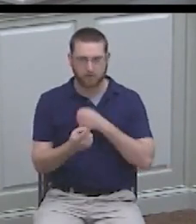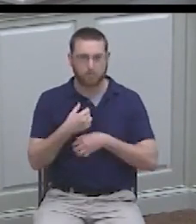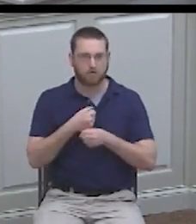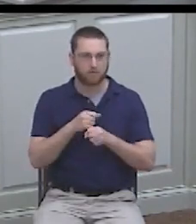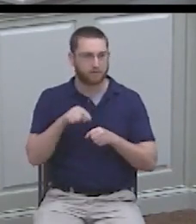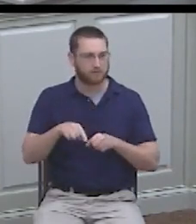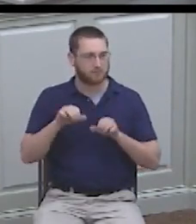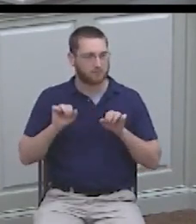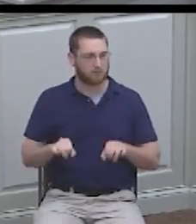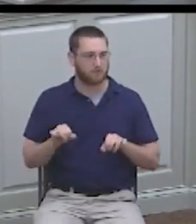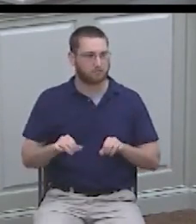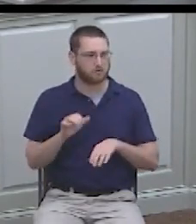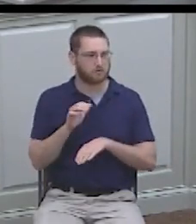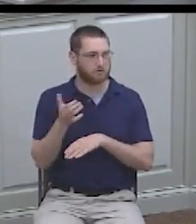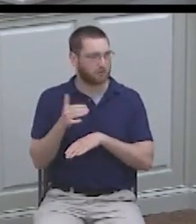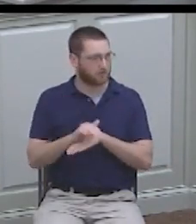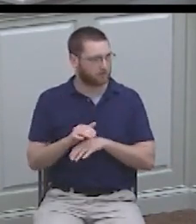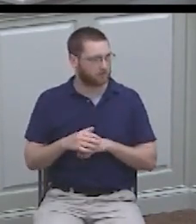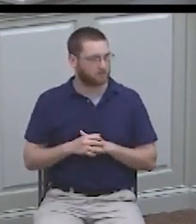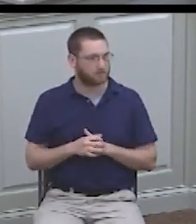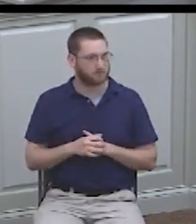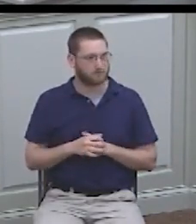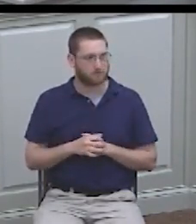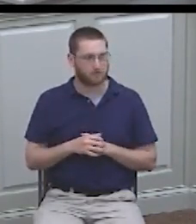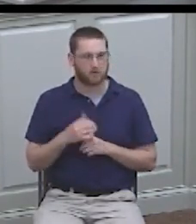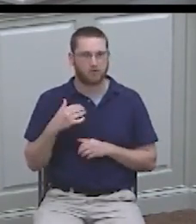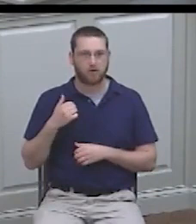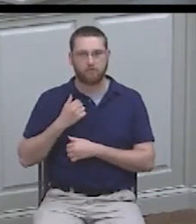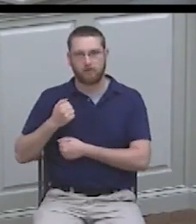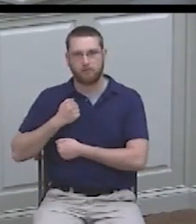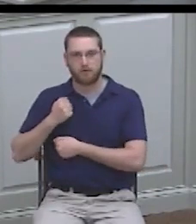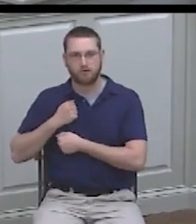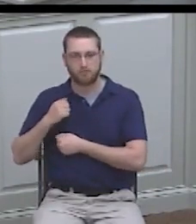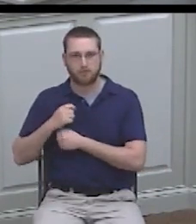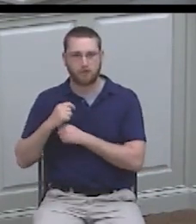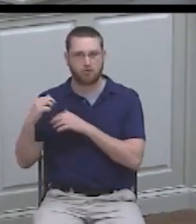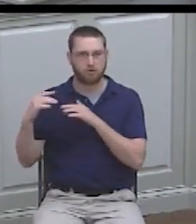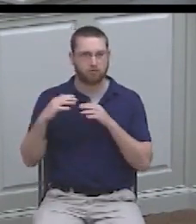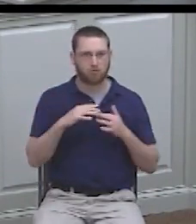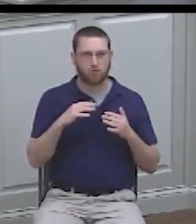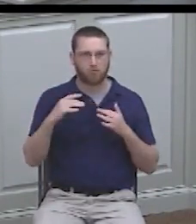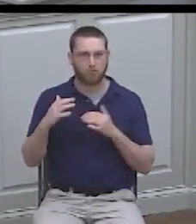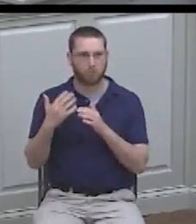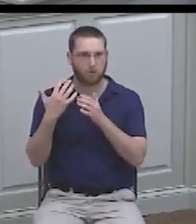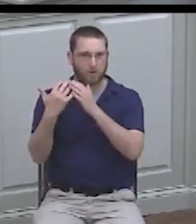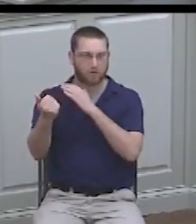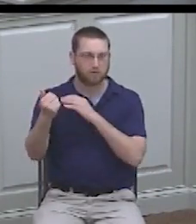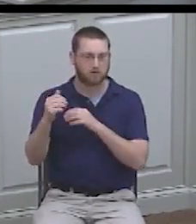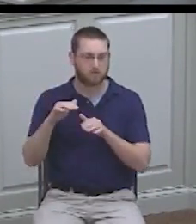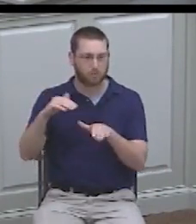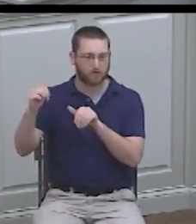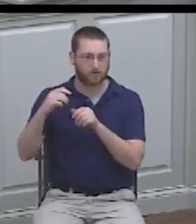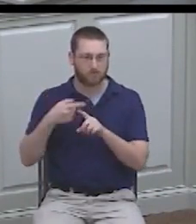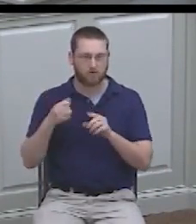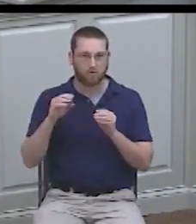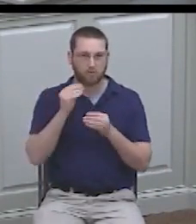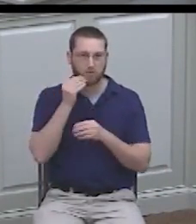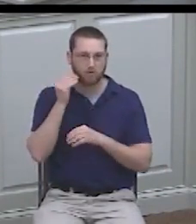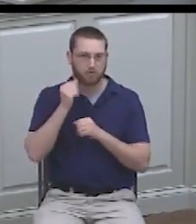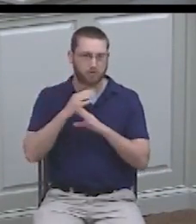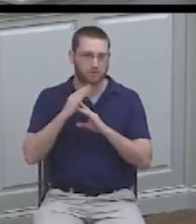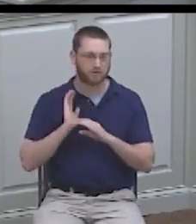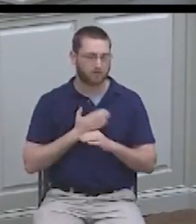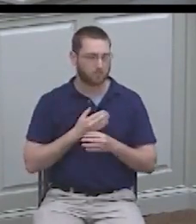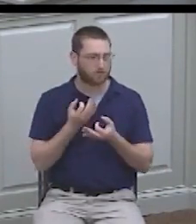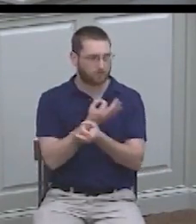possible. We have troops overseas and others who find themselves away from home protecting our freedoms. And tonight we would just